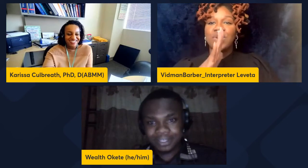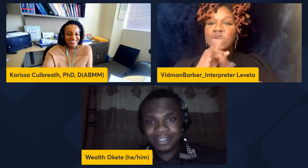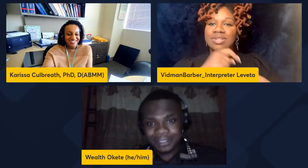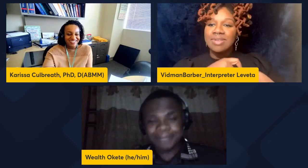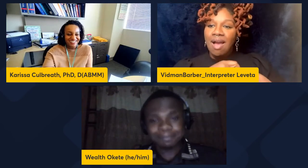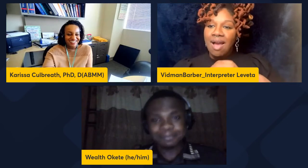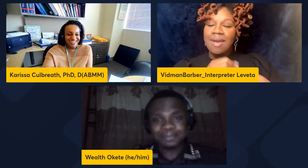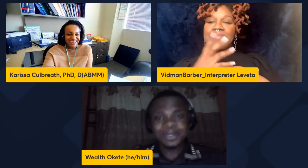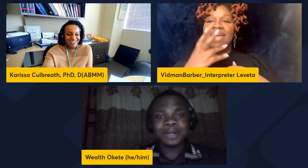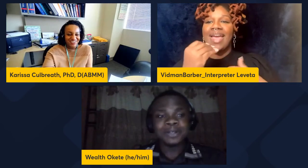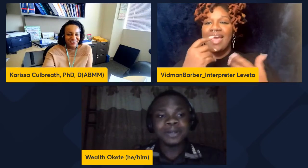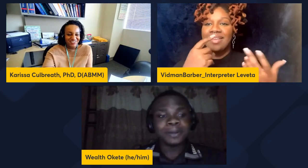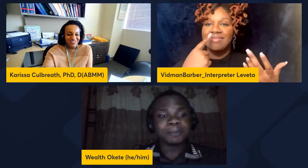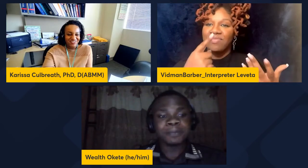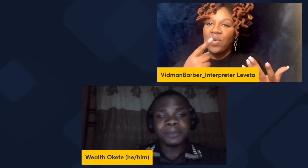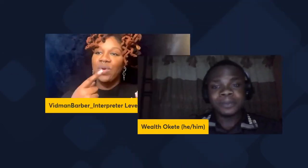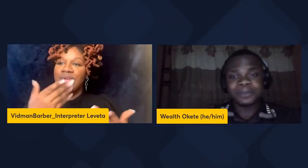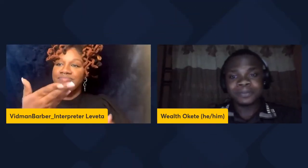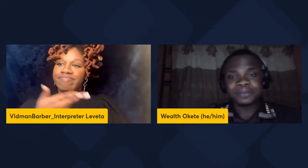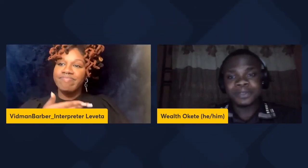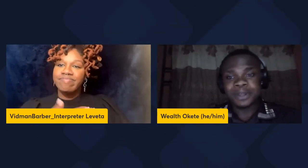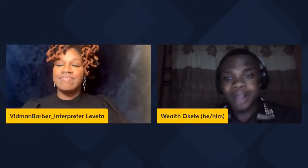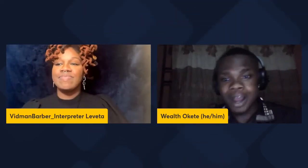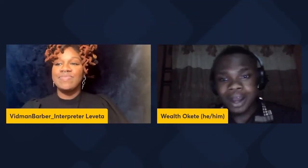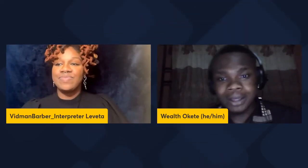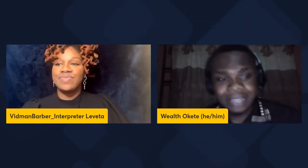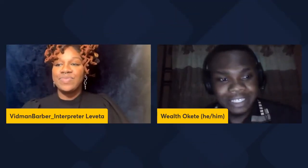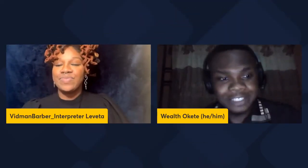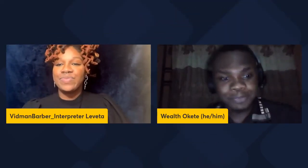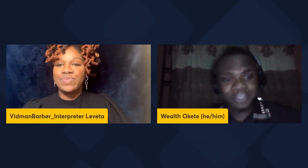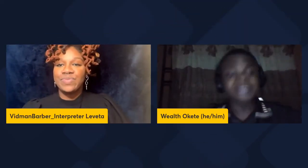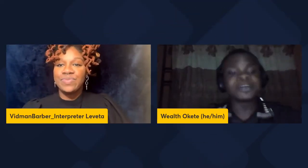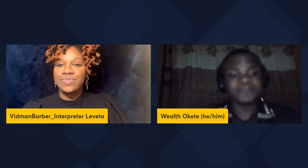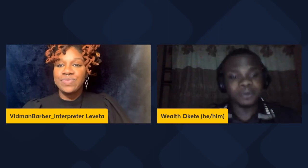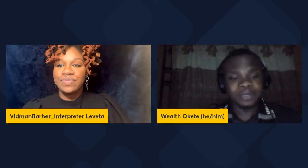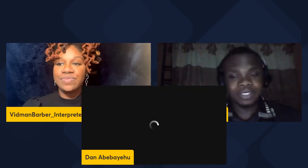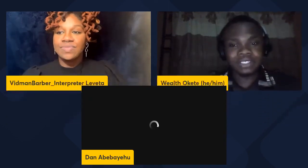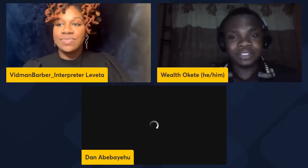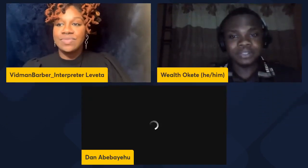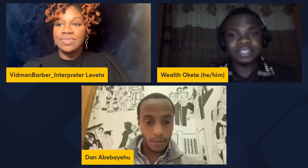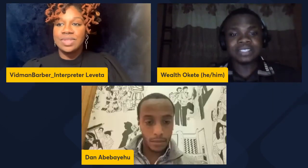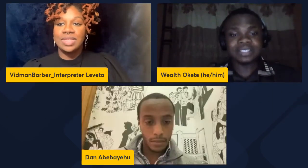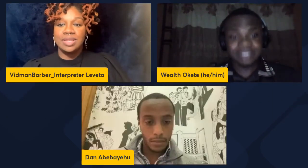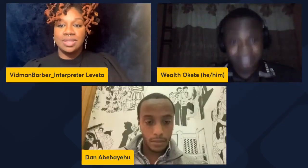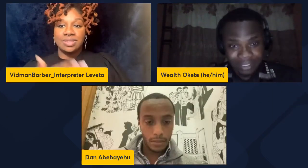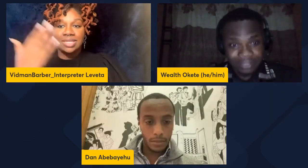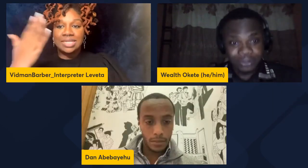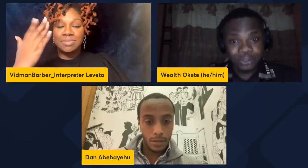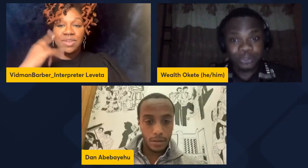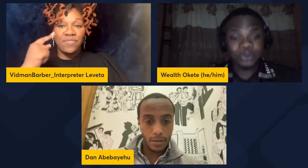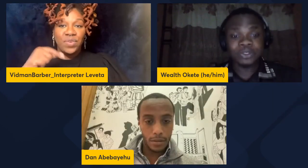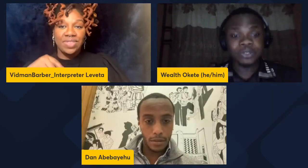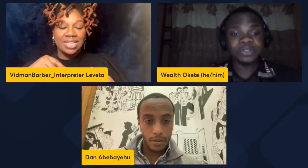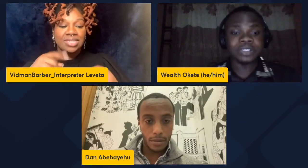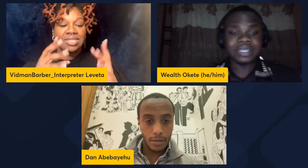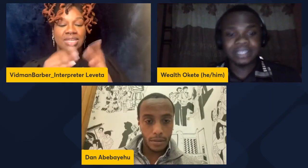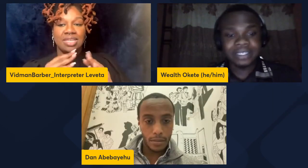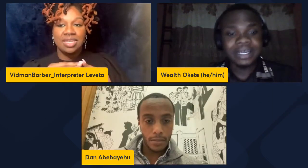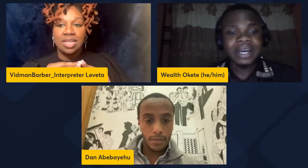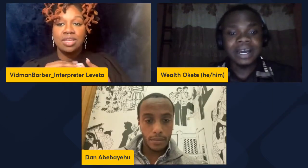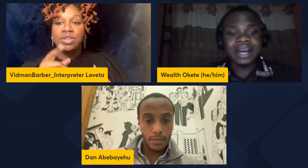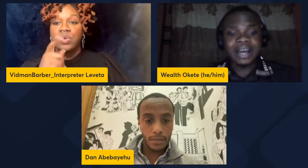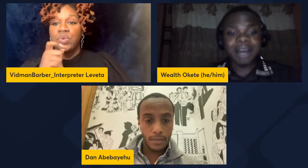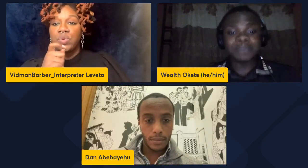invitation. Yeah. Thank you. Our next speaker for this session is Dr.